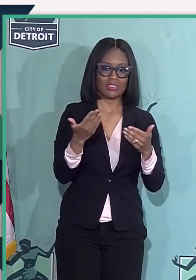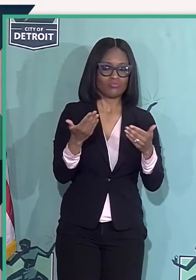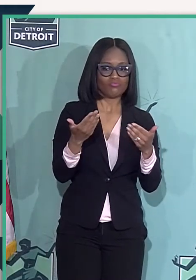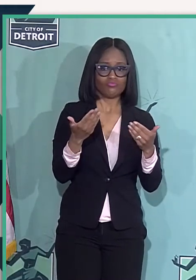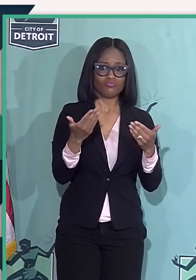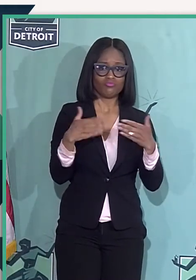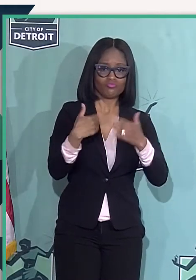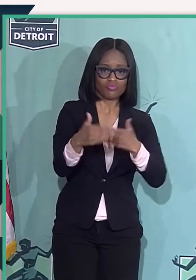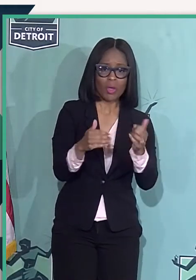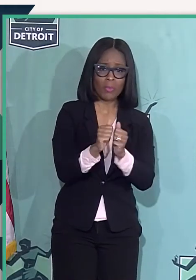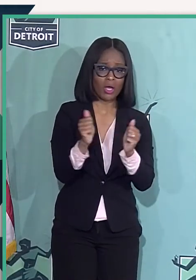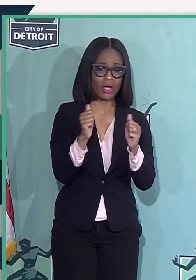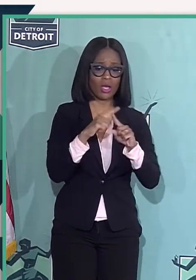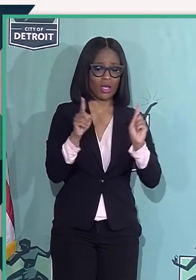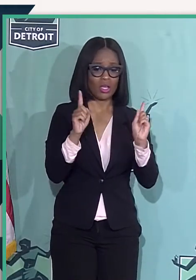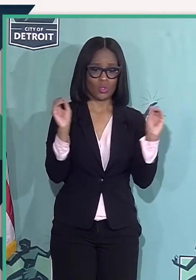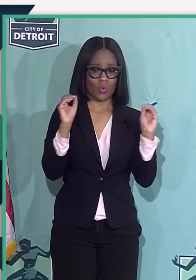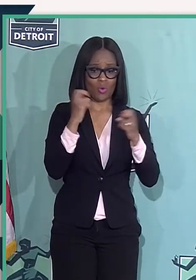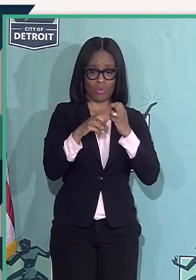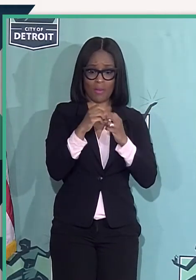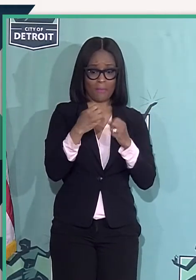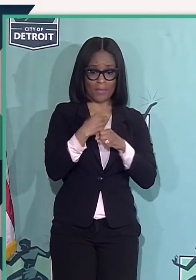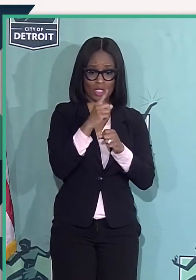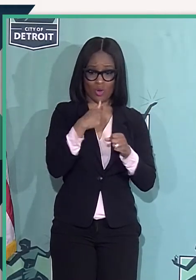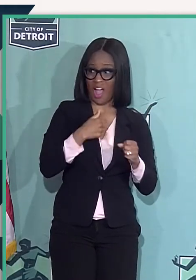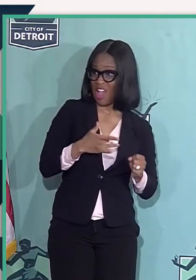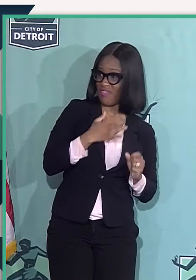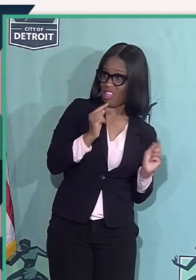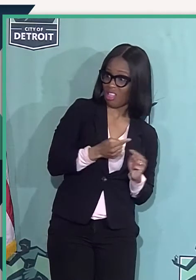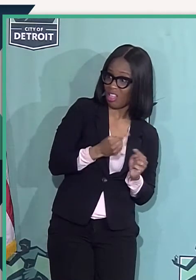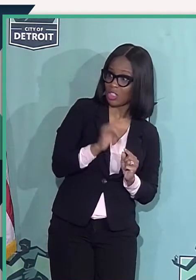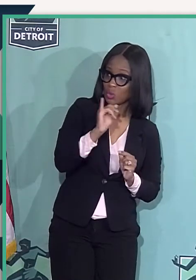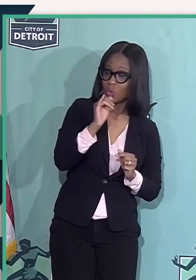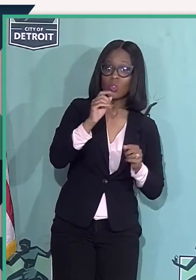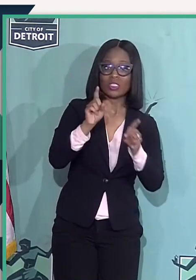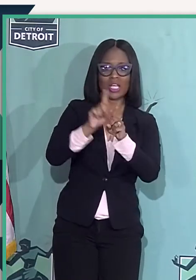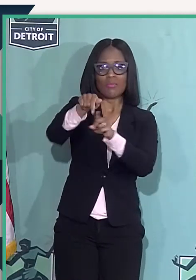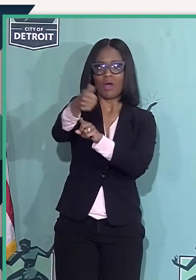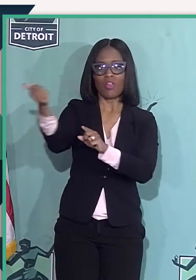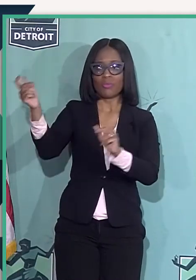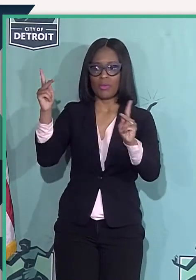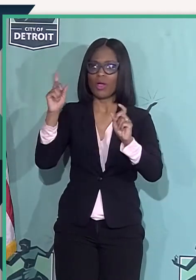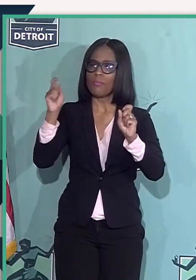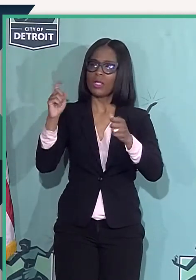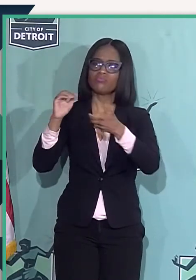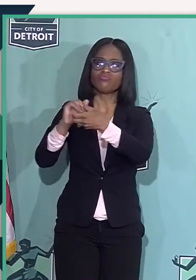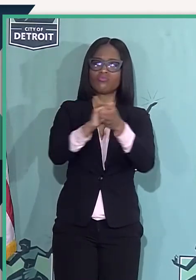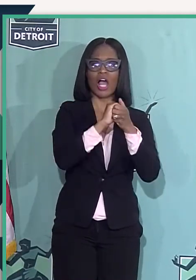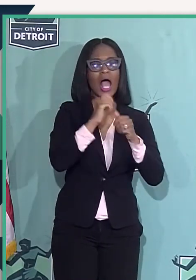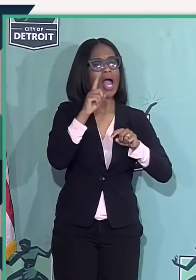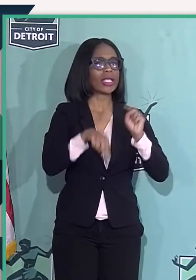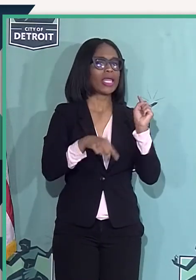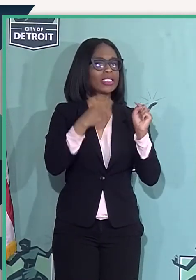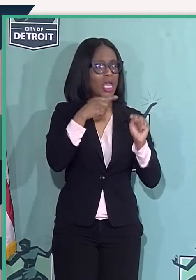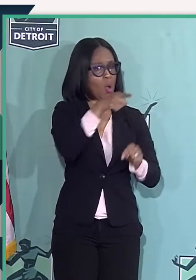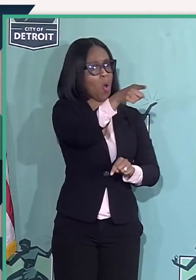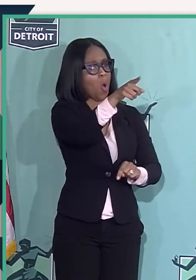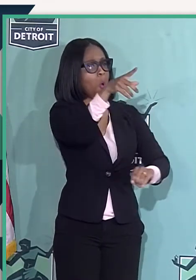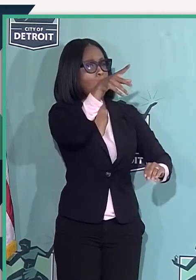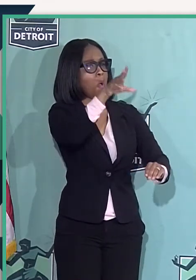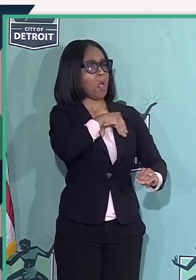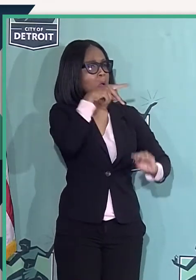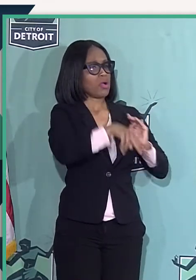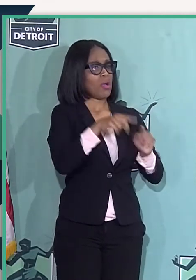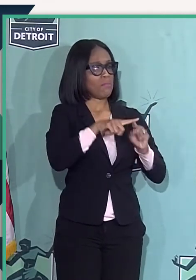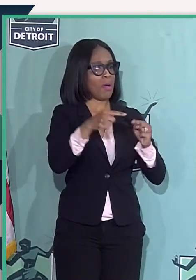have no problem with making sure that I feel the burn just like everybody else. It has to be a collective effort. I can't go and say, hey, you take this cut, but